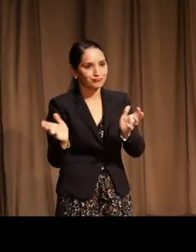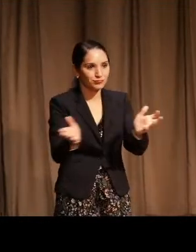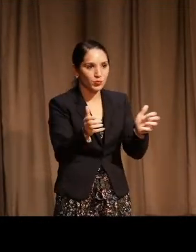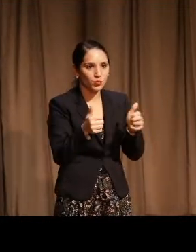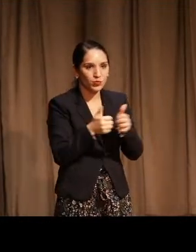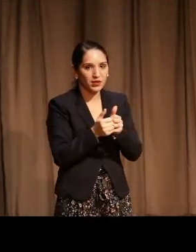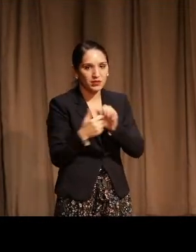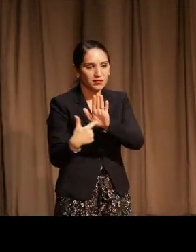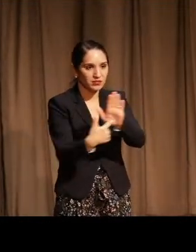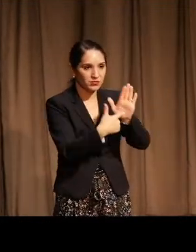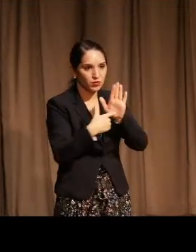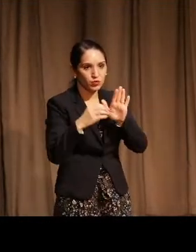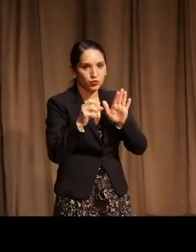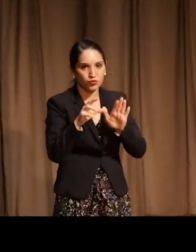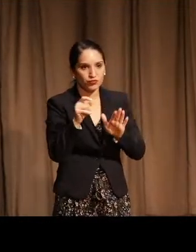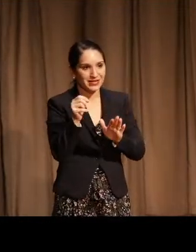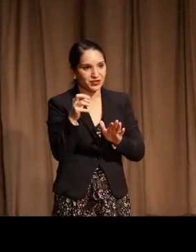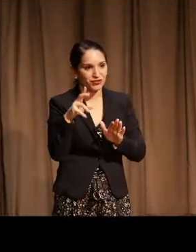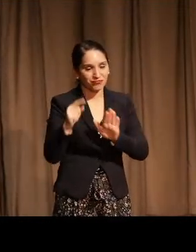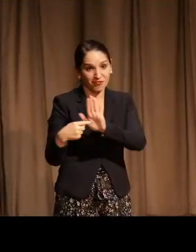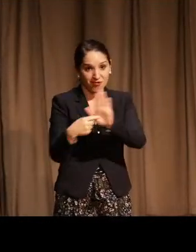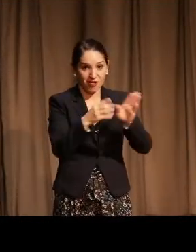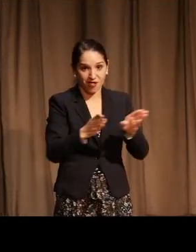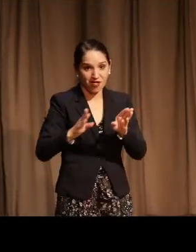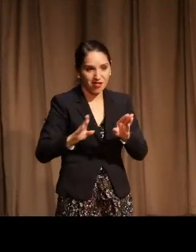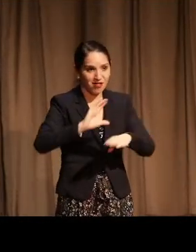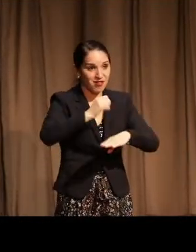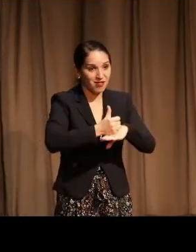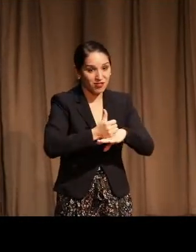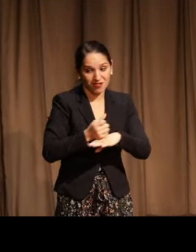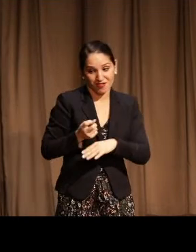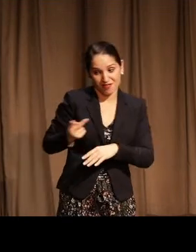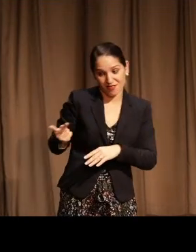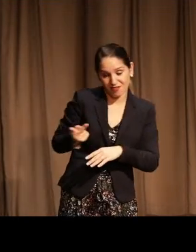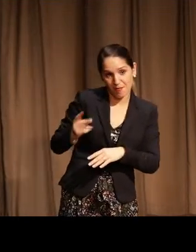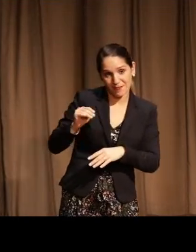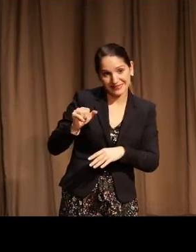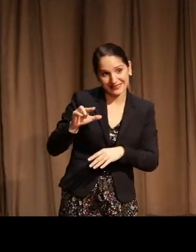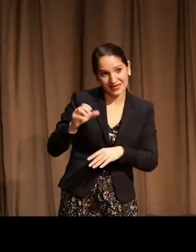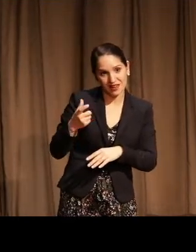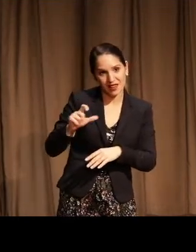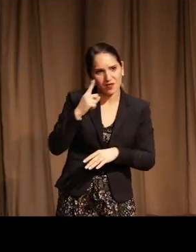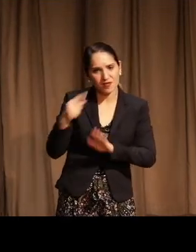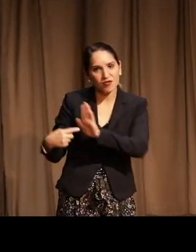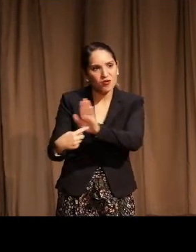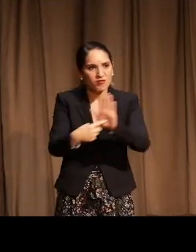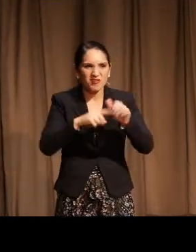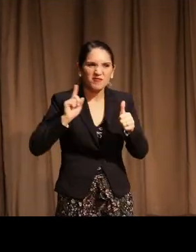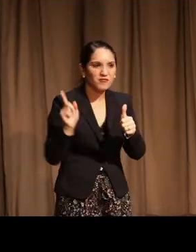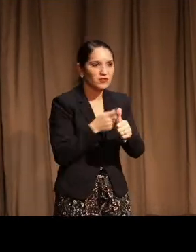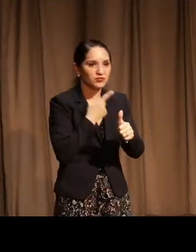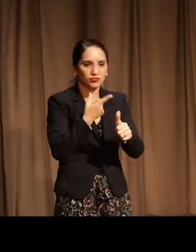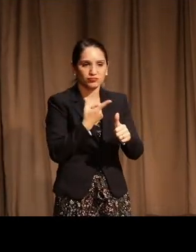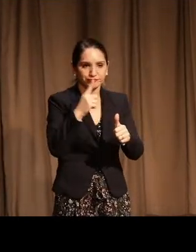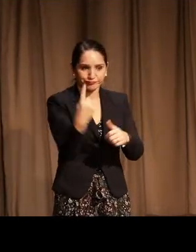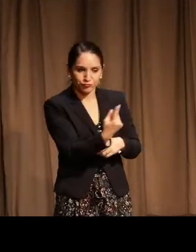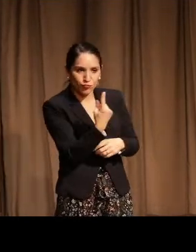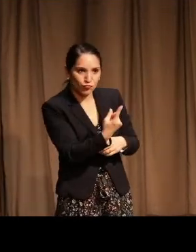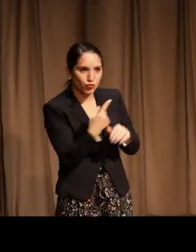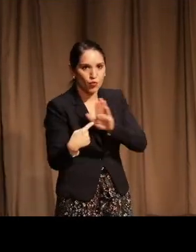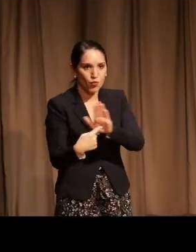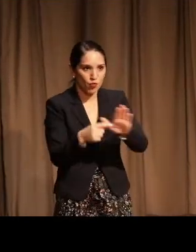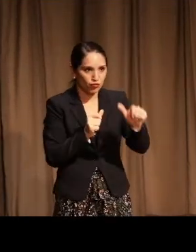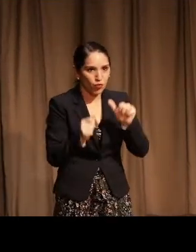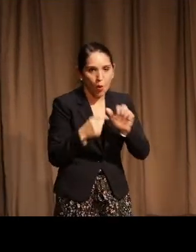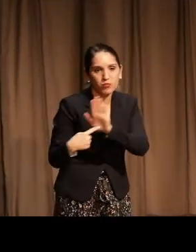Jennifer Inacio as she and Marcela discuss the creation of her first solo show in the United States, presenting artwork